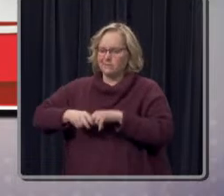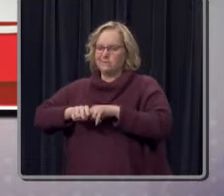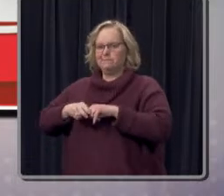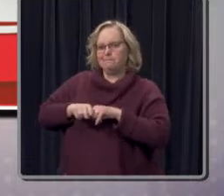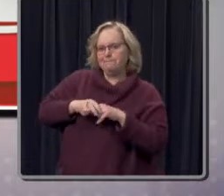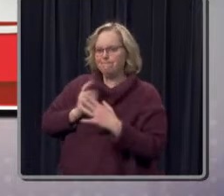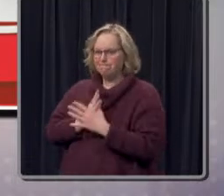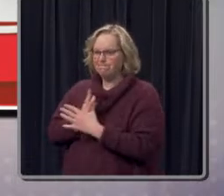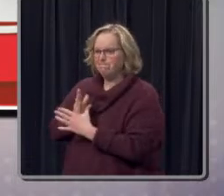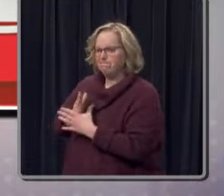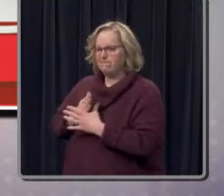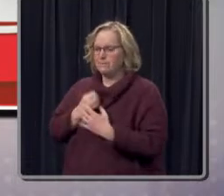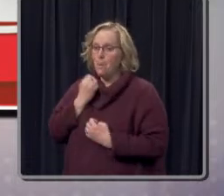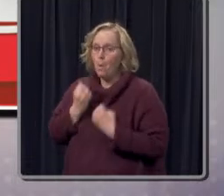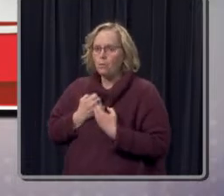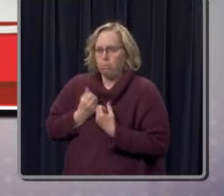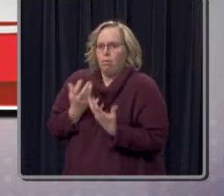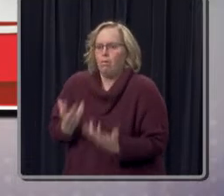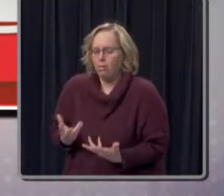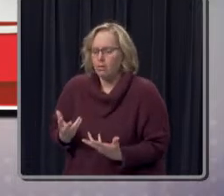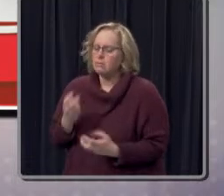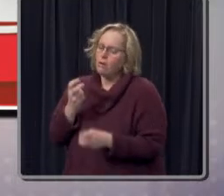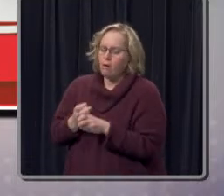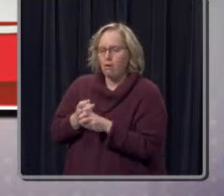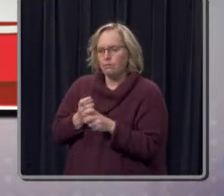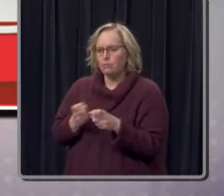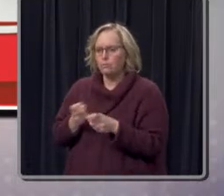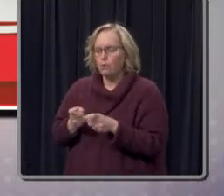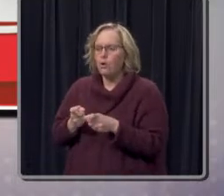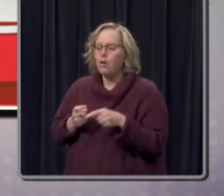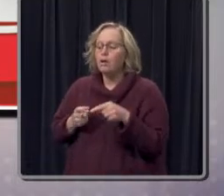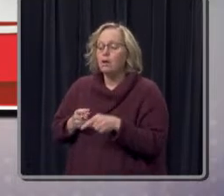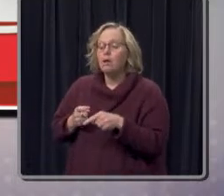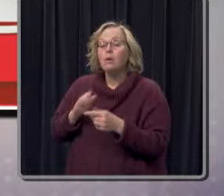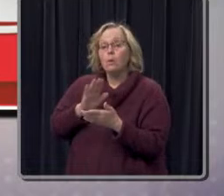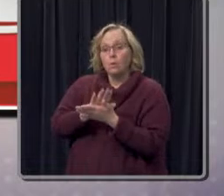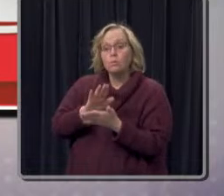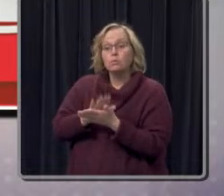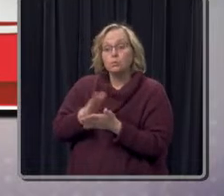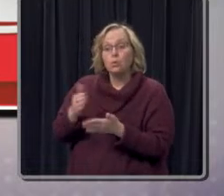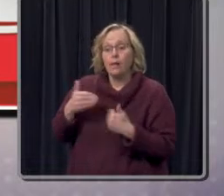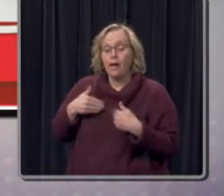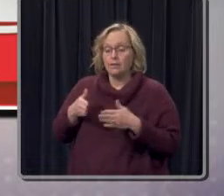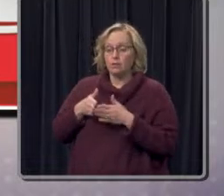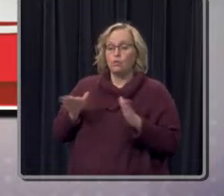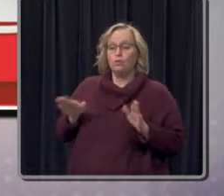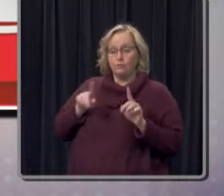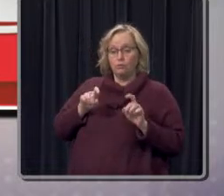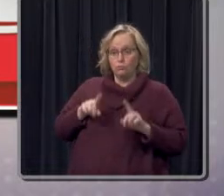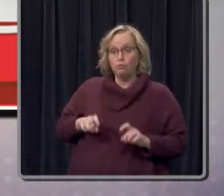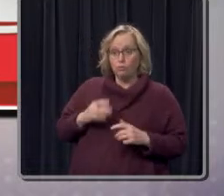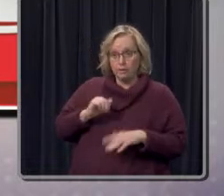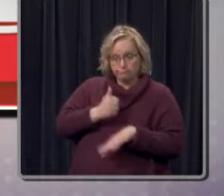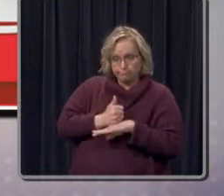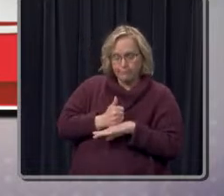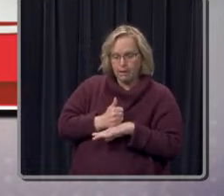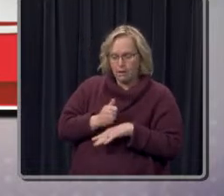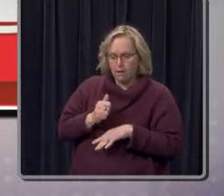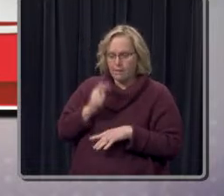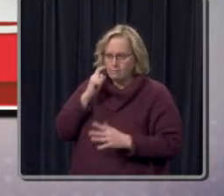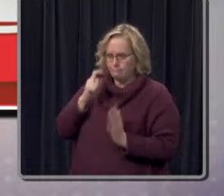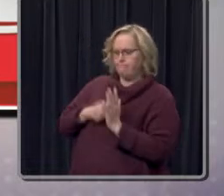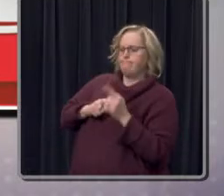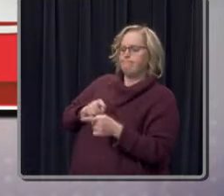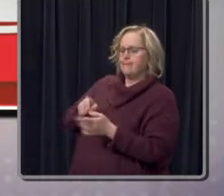kind of controlling his emotions in class when the work gets hard. The school has universal screening processes in place. They found this need before it